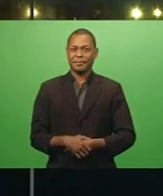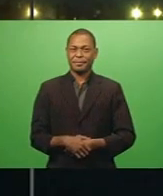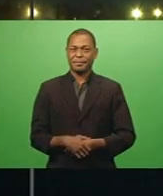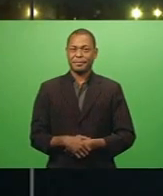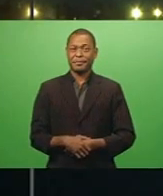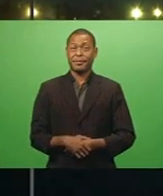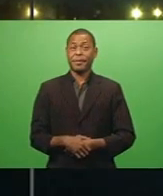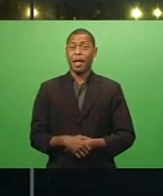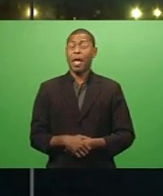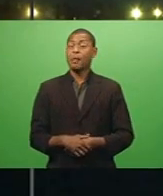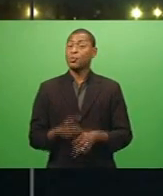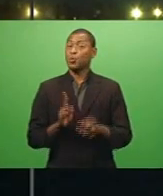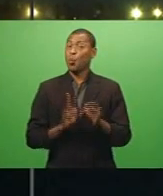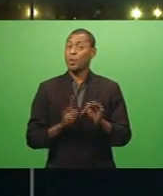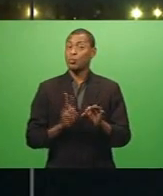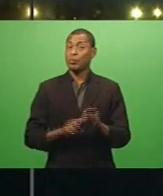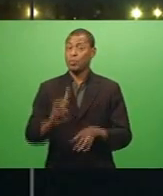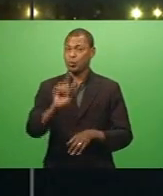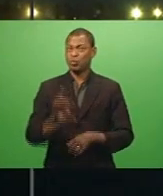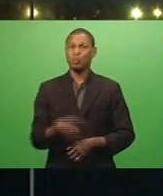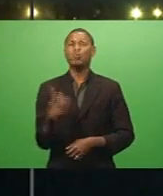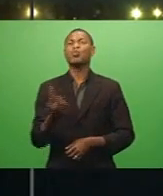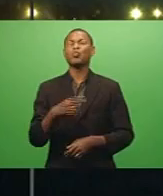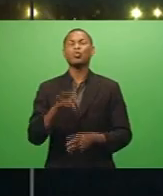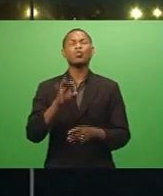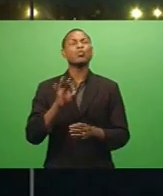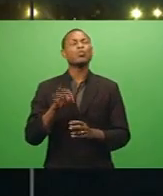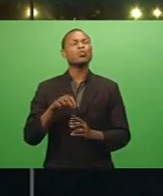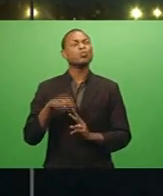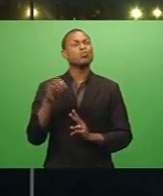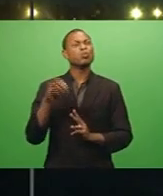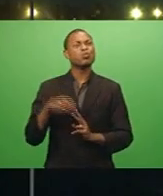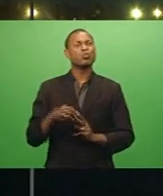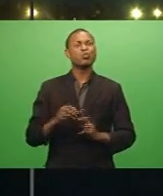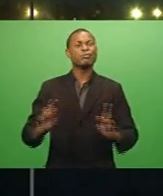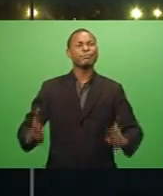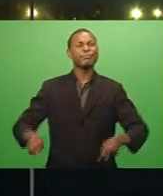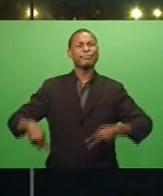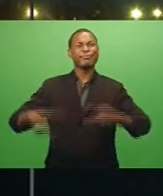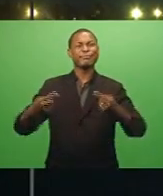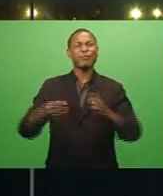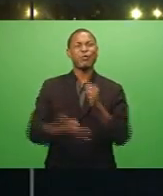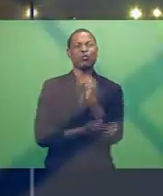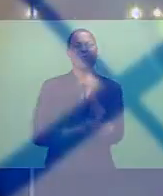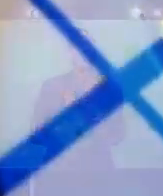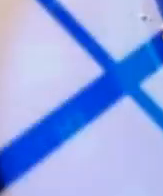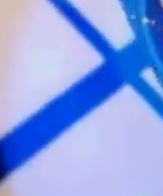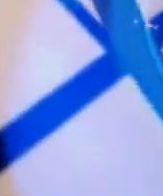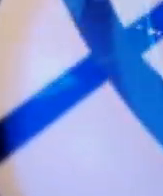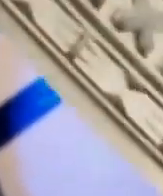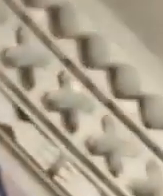Fijian Pulse tonight, we ask, who is your pick for the Fairbrother Challenge between Nandi and Rewa tomorrow?